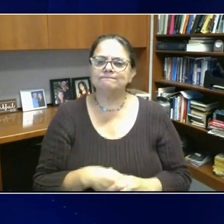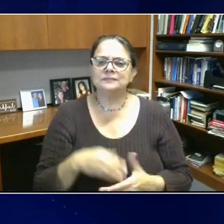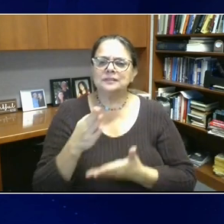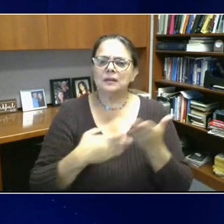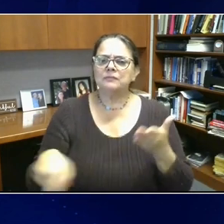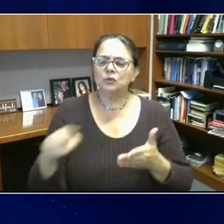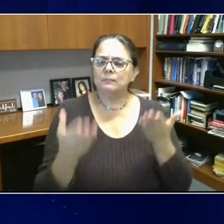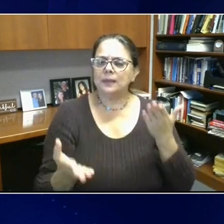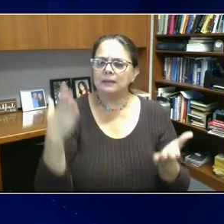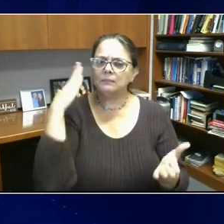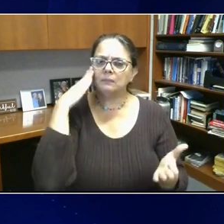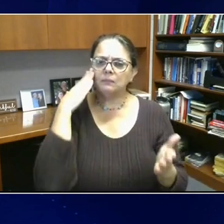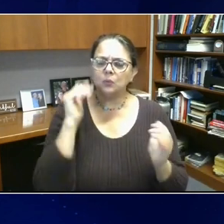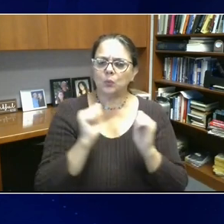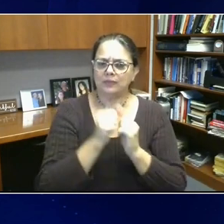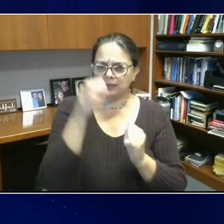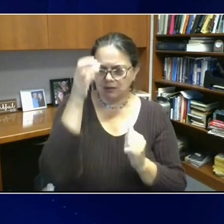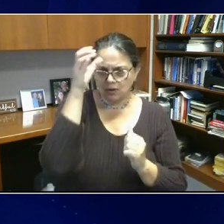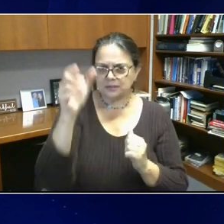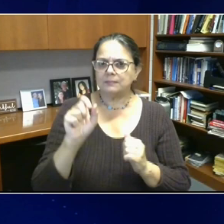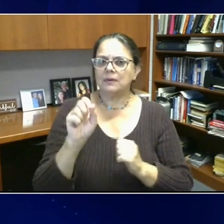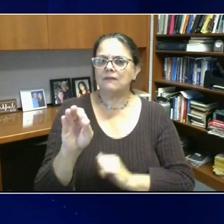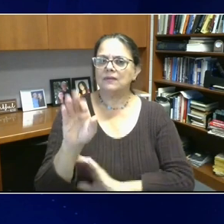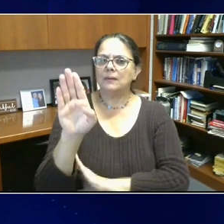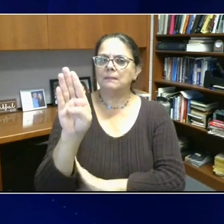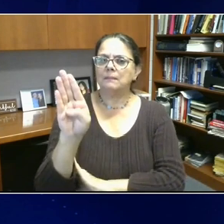I want to throw out one more concept for us to consider.